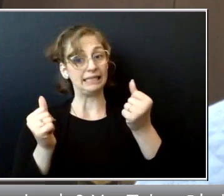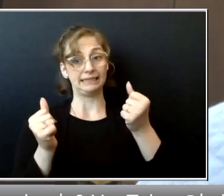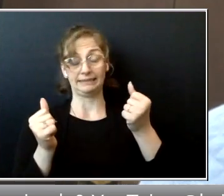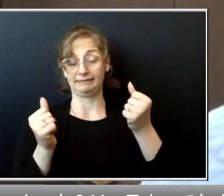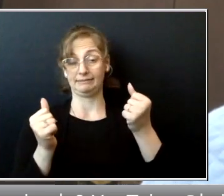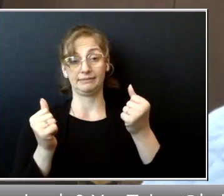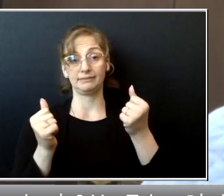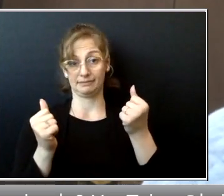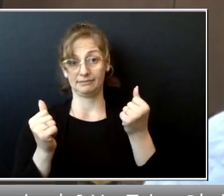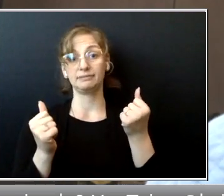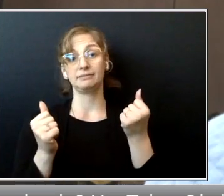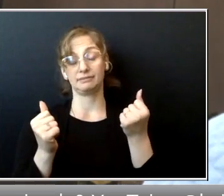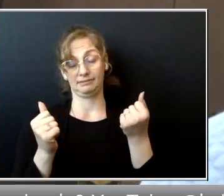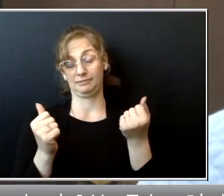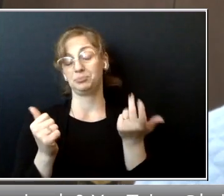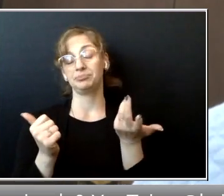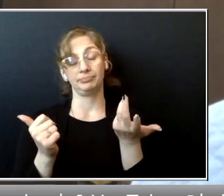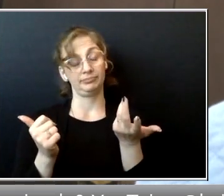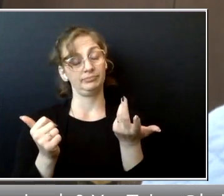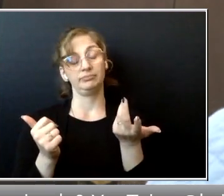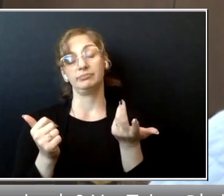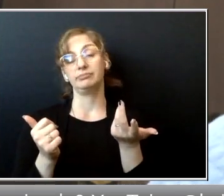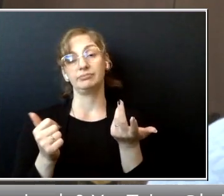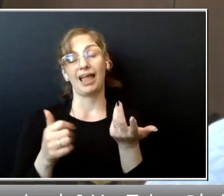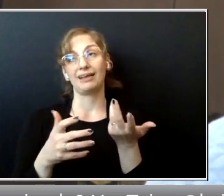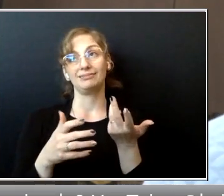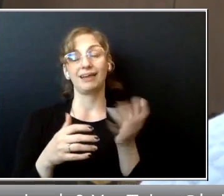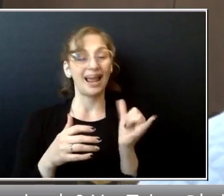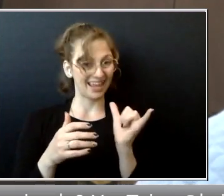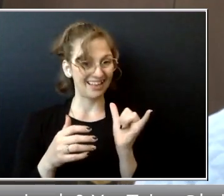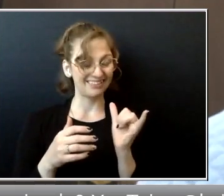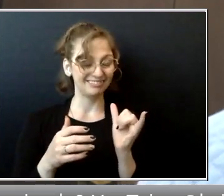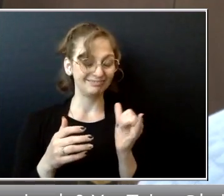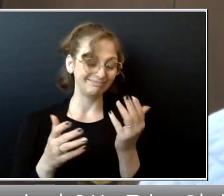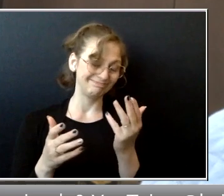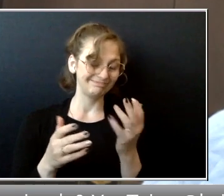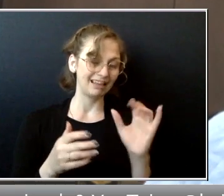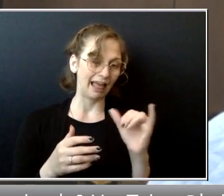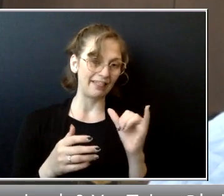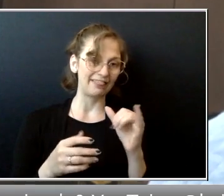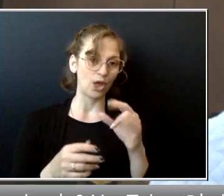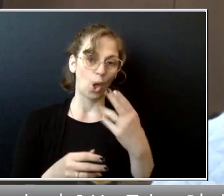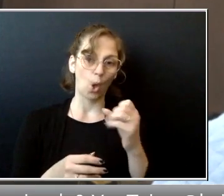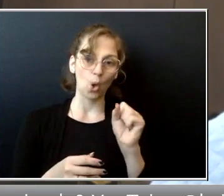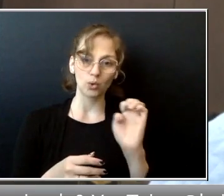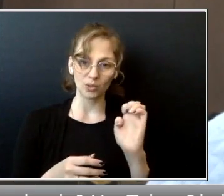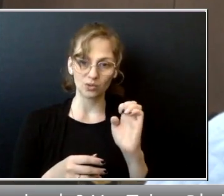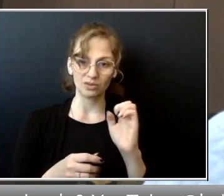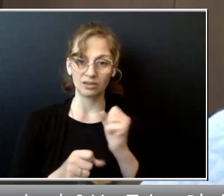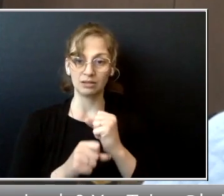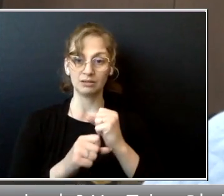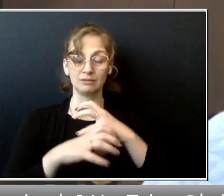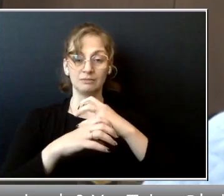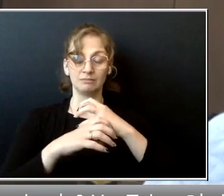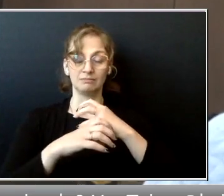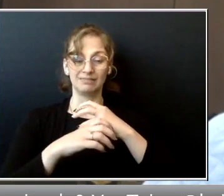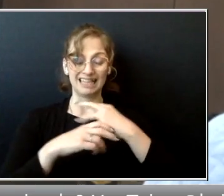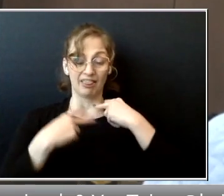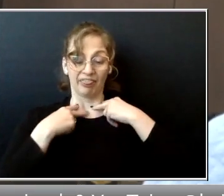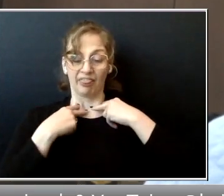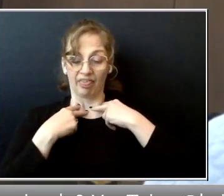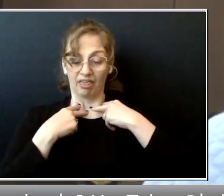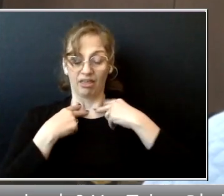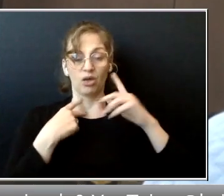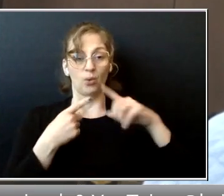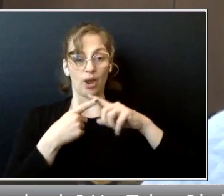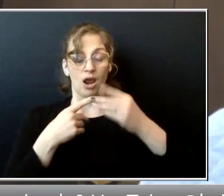to continue the garden hose analogy, right, you take the obstruction out of the hose and your body knows what to do from there. So once